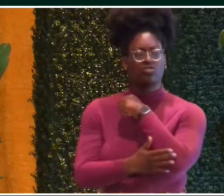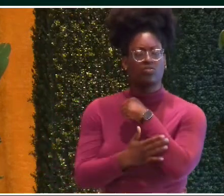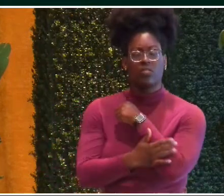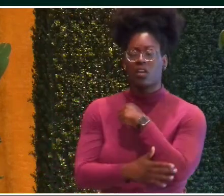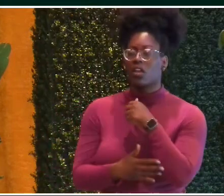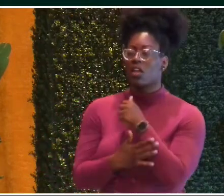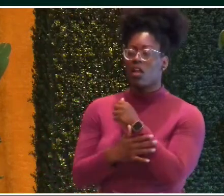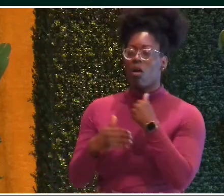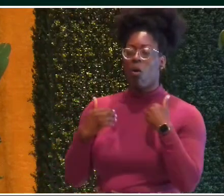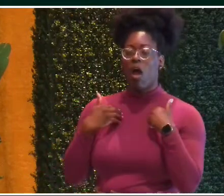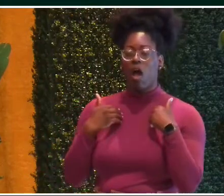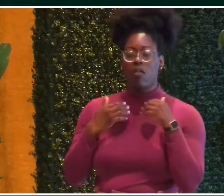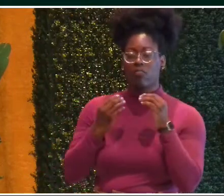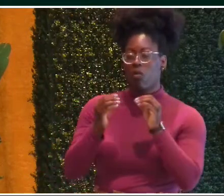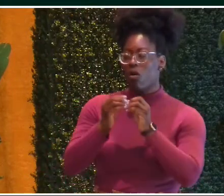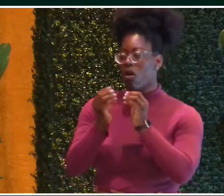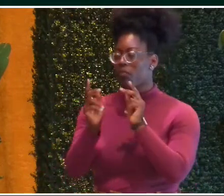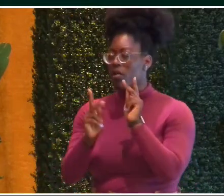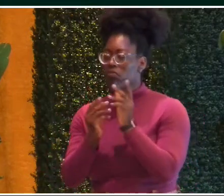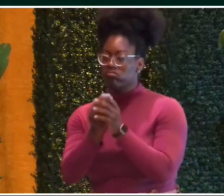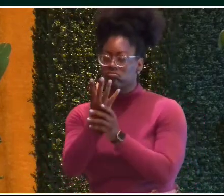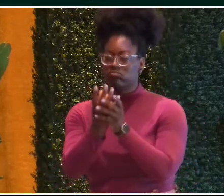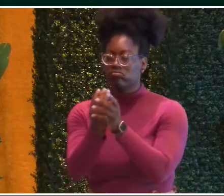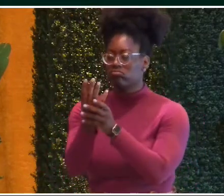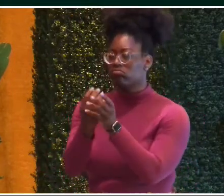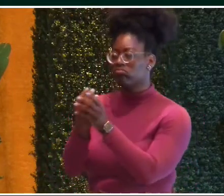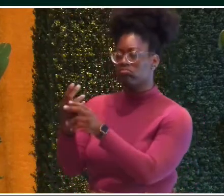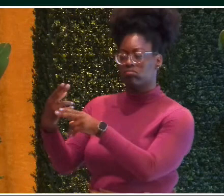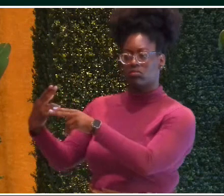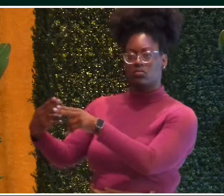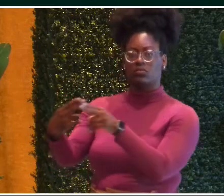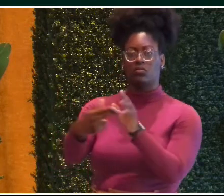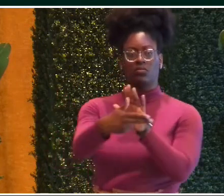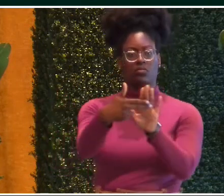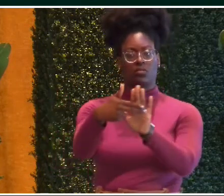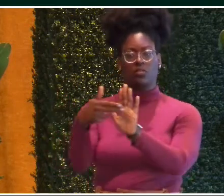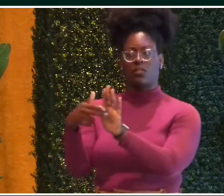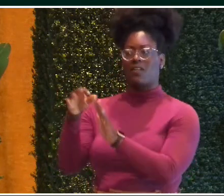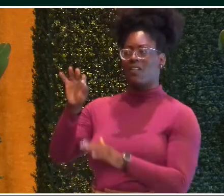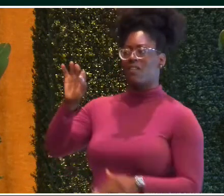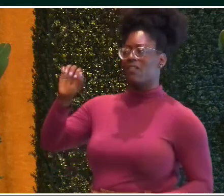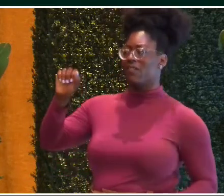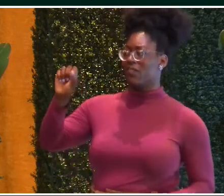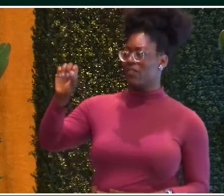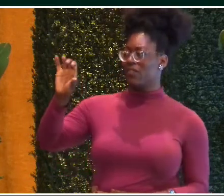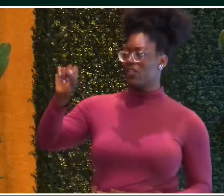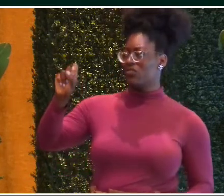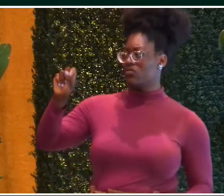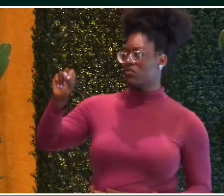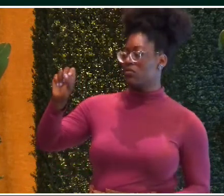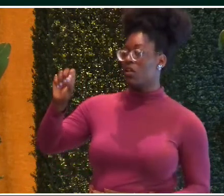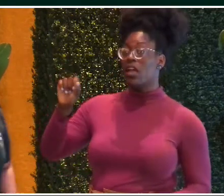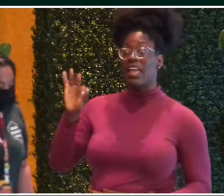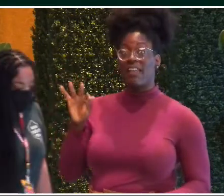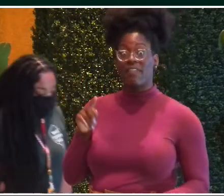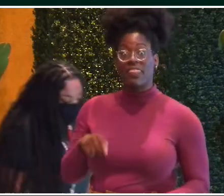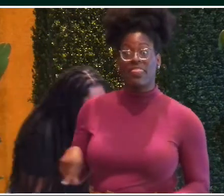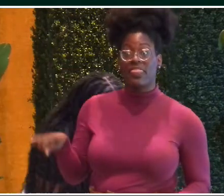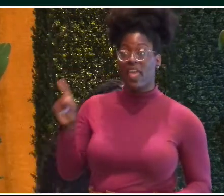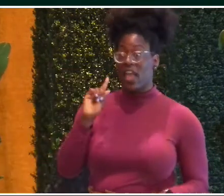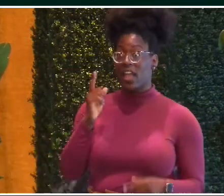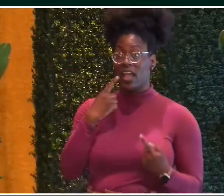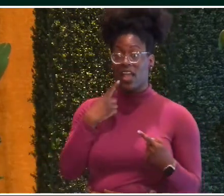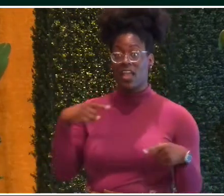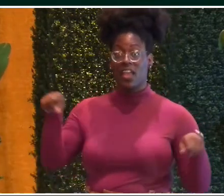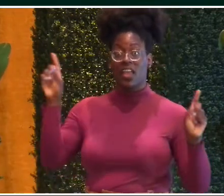of fascism. If we don't know that, we are going to be dead. Because they are eliminationists.